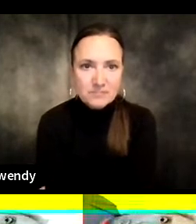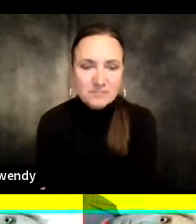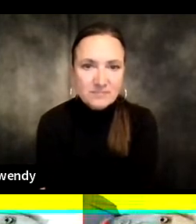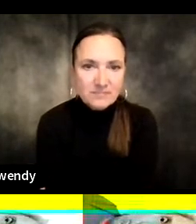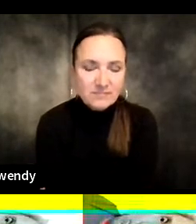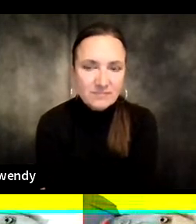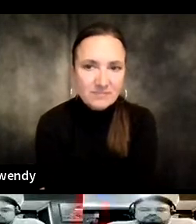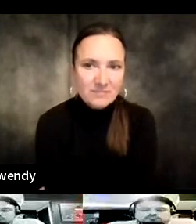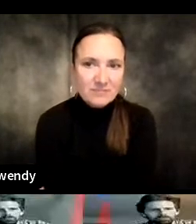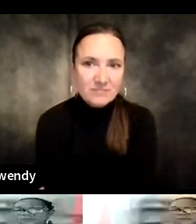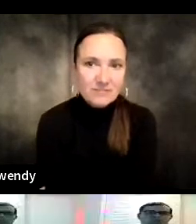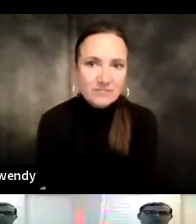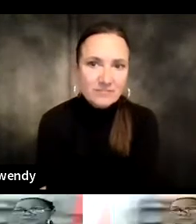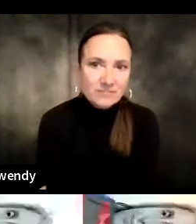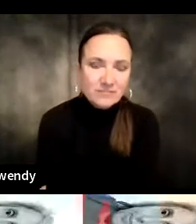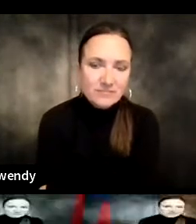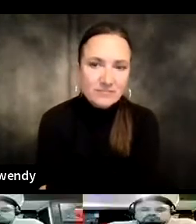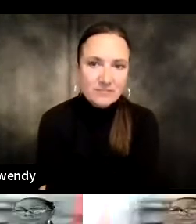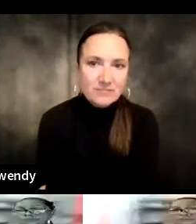screen.